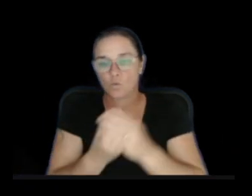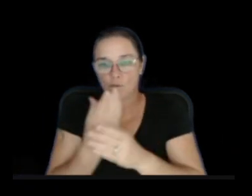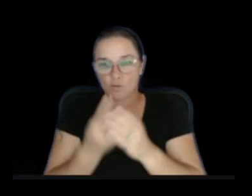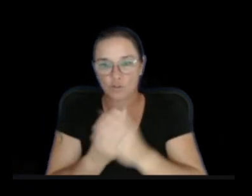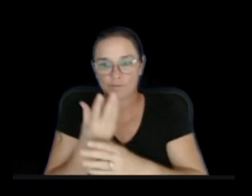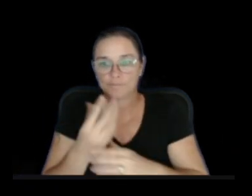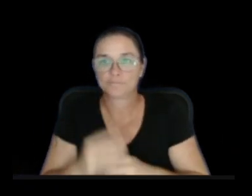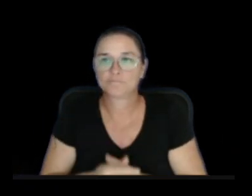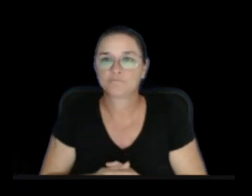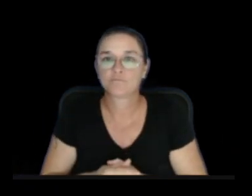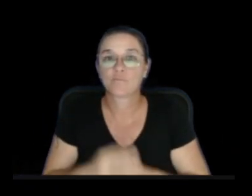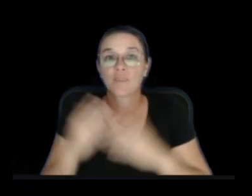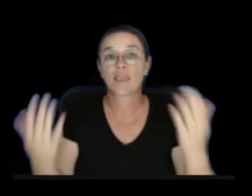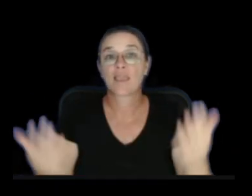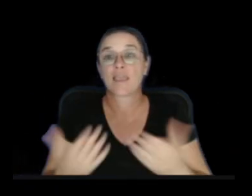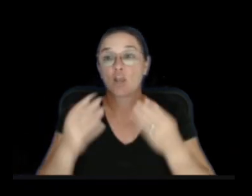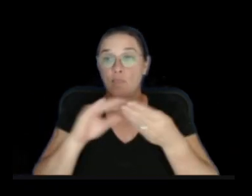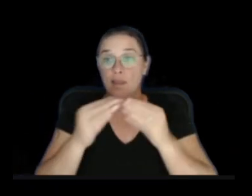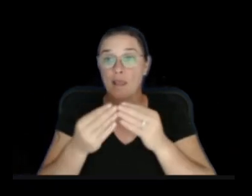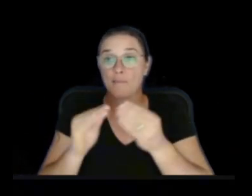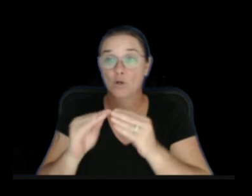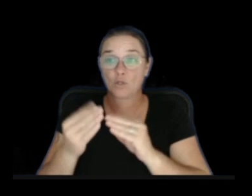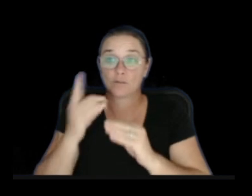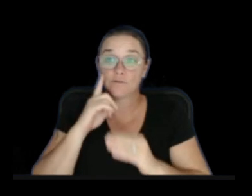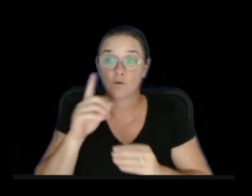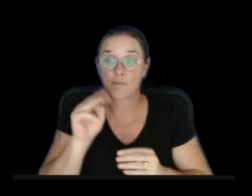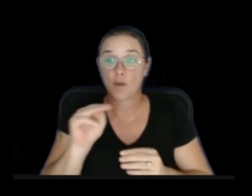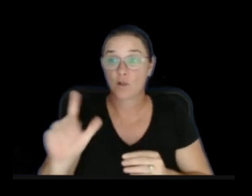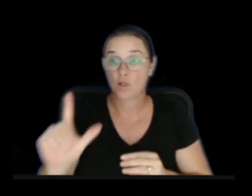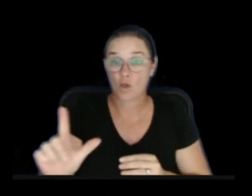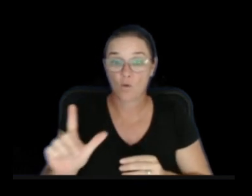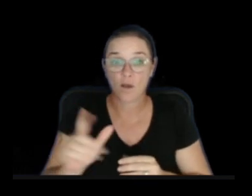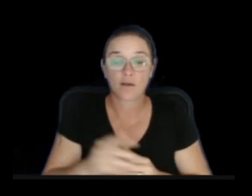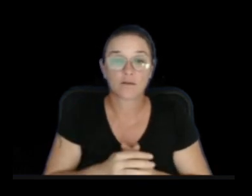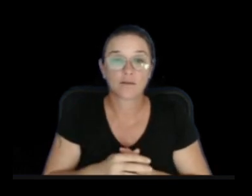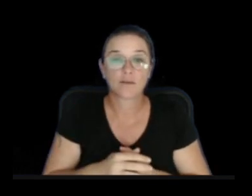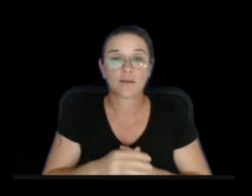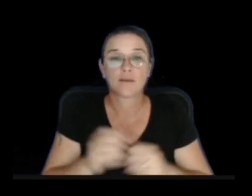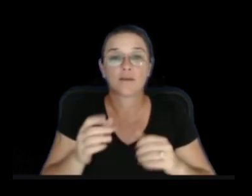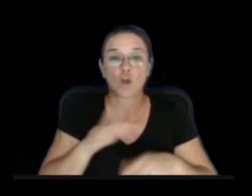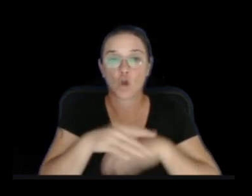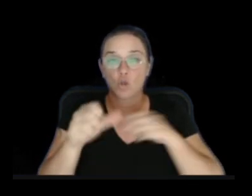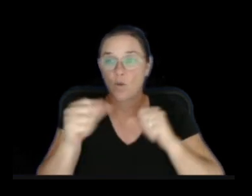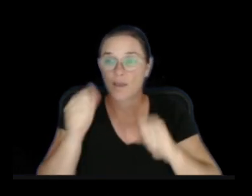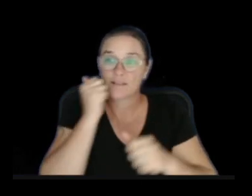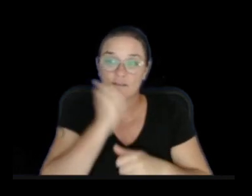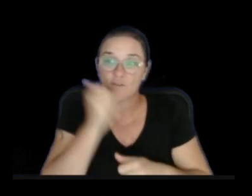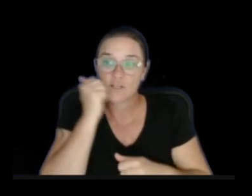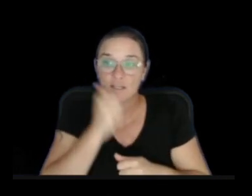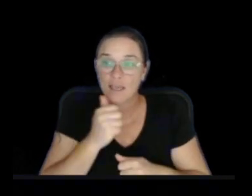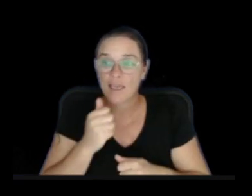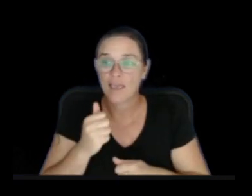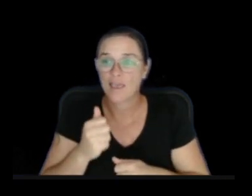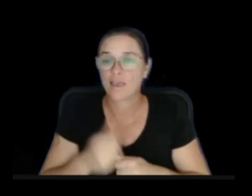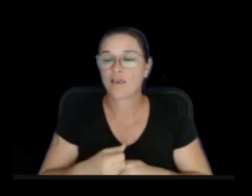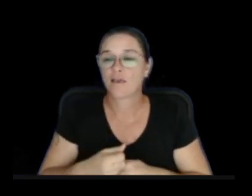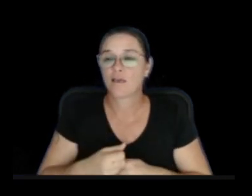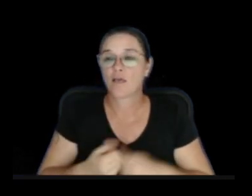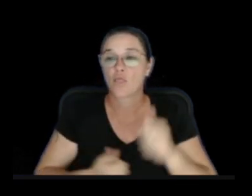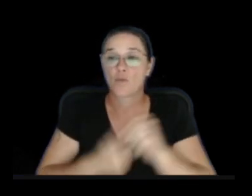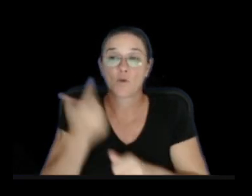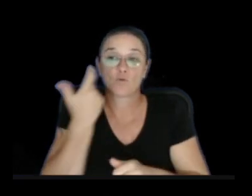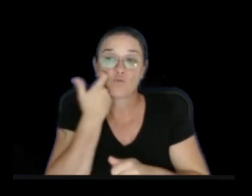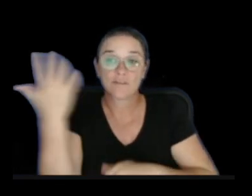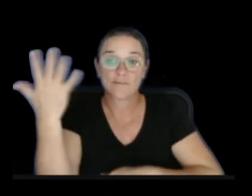Here are the earthquake rates on Mauna Loa over the last month, earthquakes per day. The last 5 days, we've been